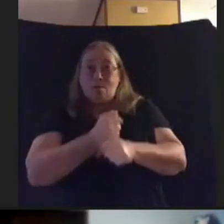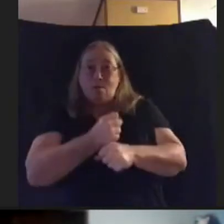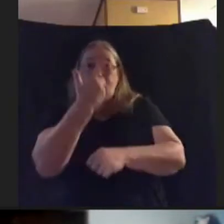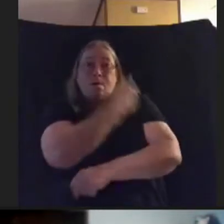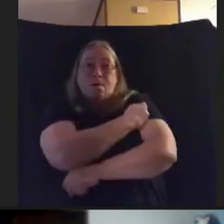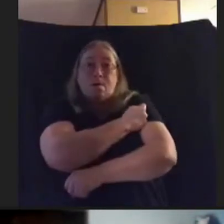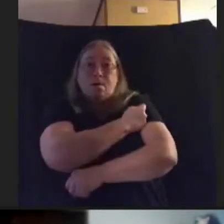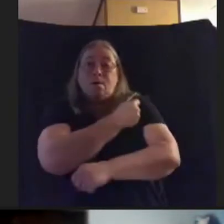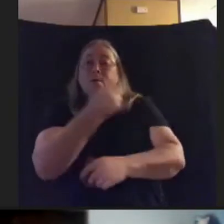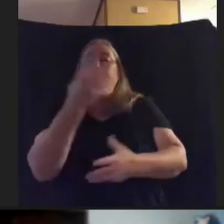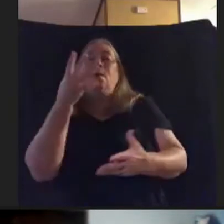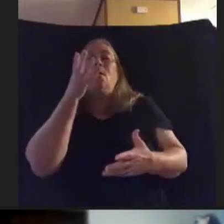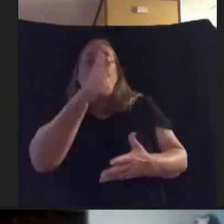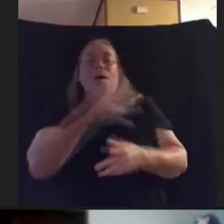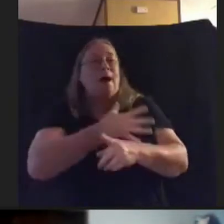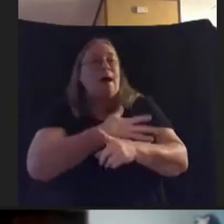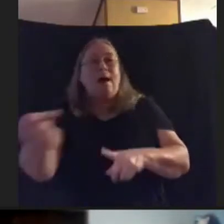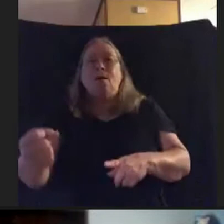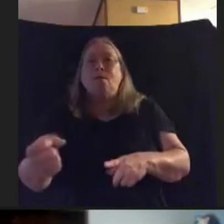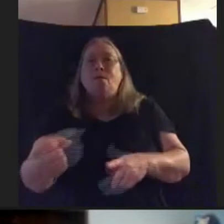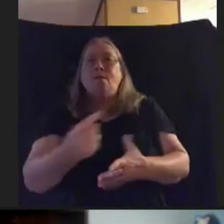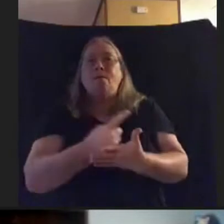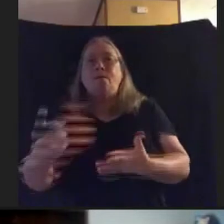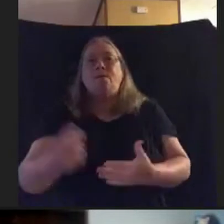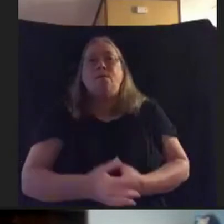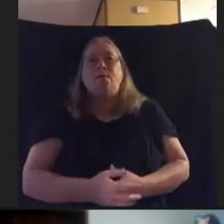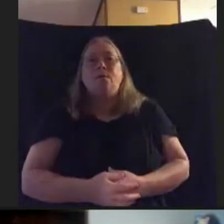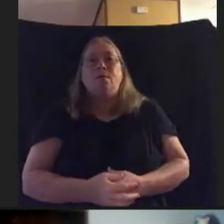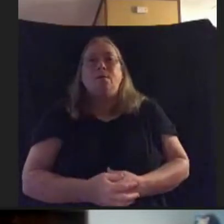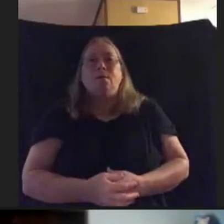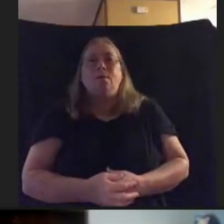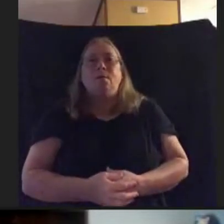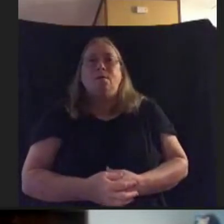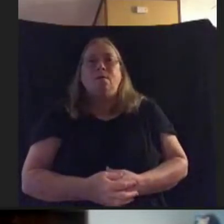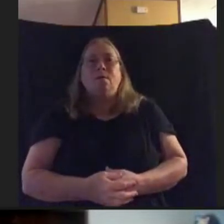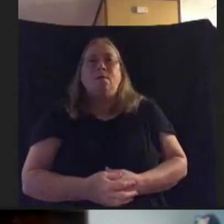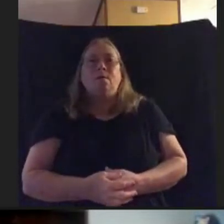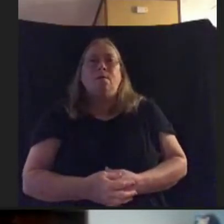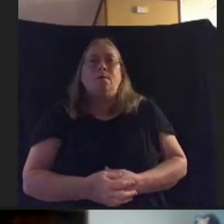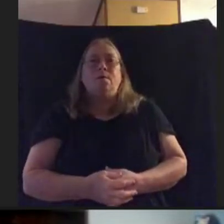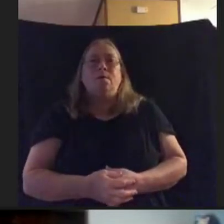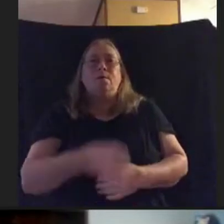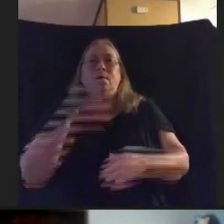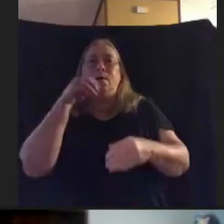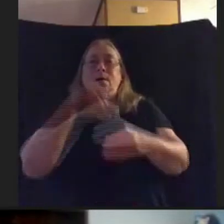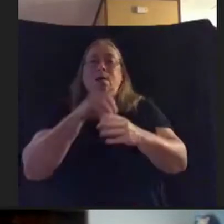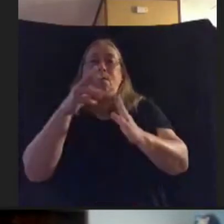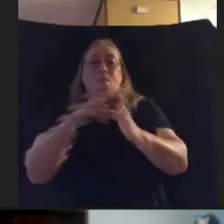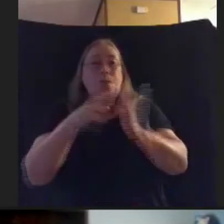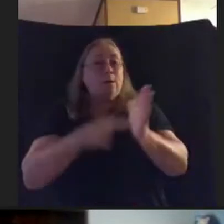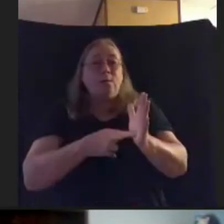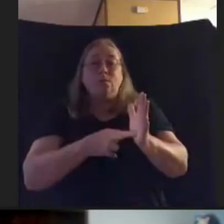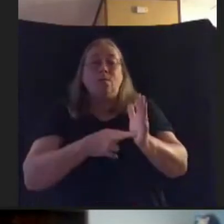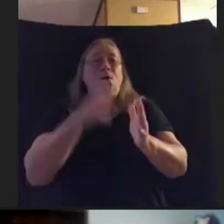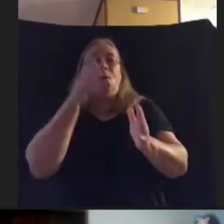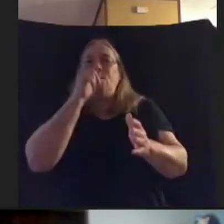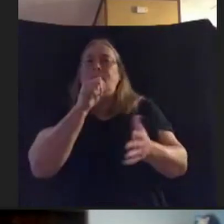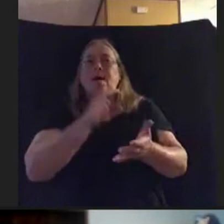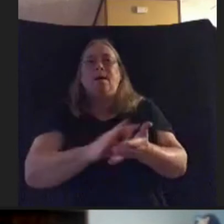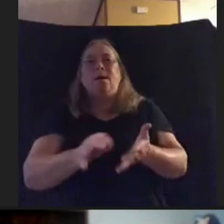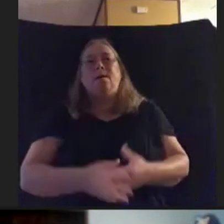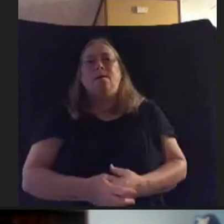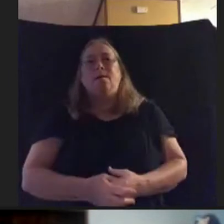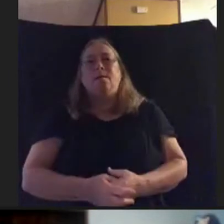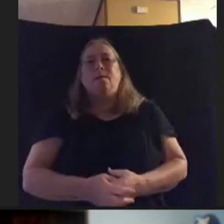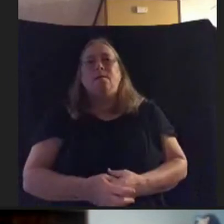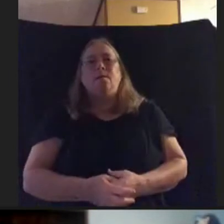week, and it's going to be within the registry. And if it's not in the registry, it doesn't count. I will say, though, that we did look at some